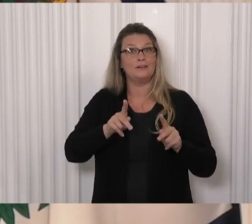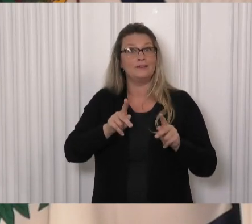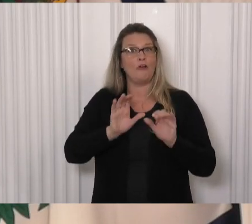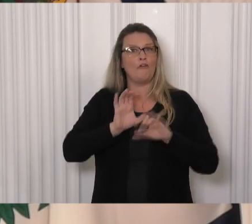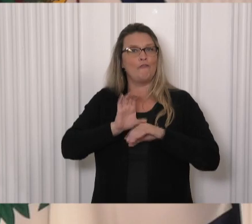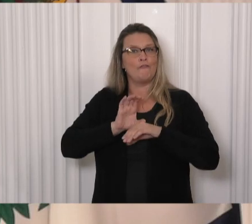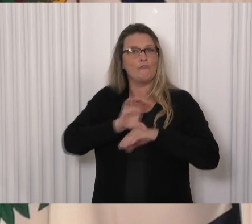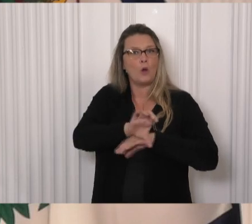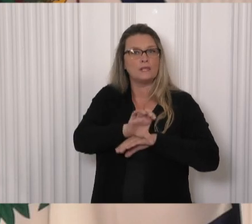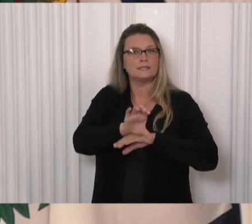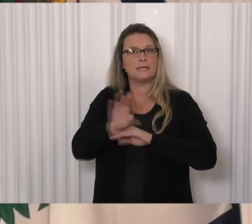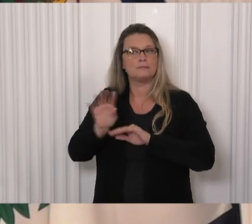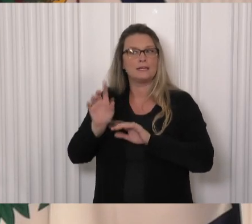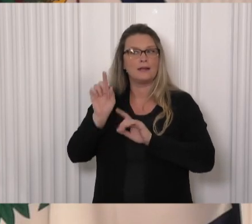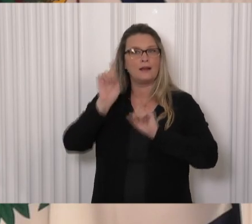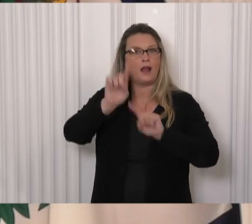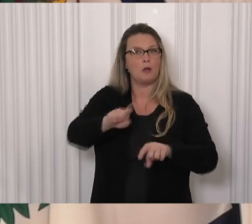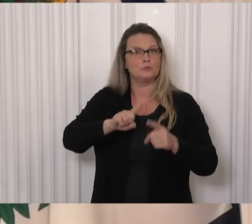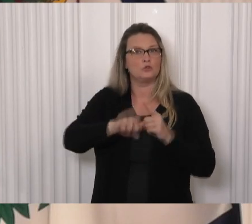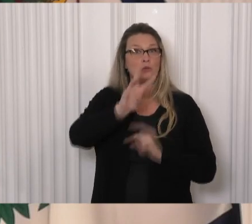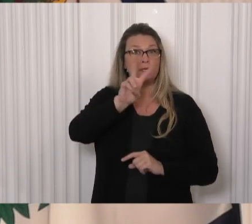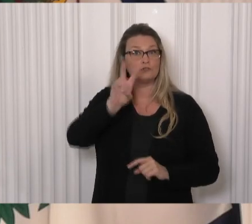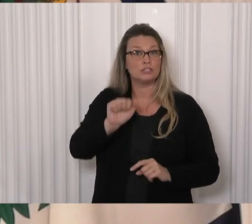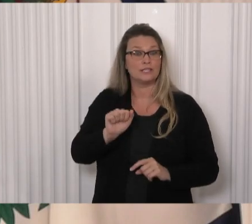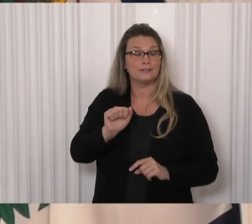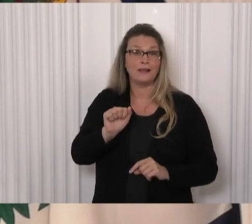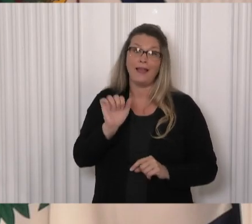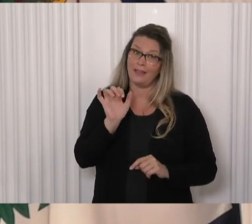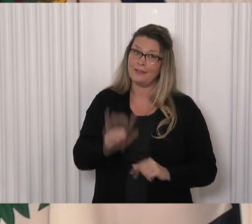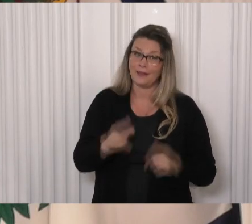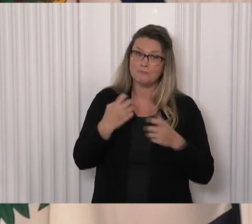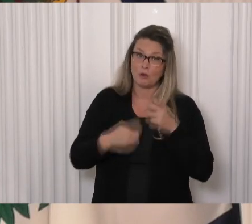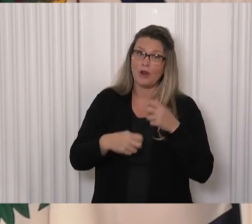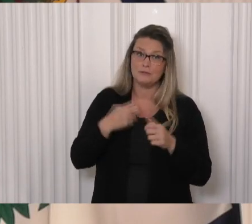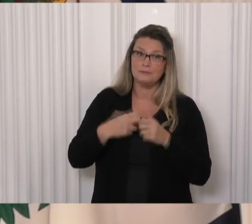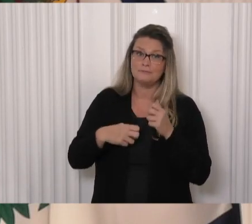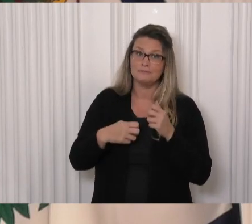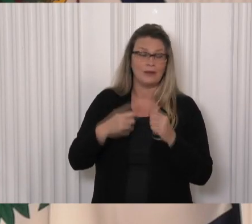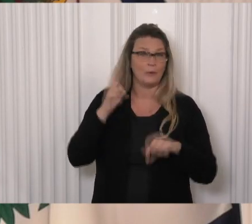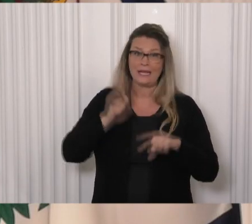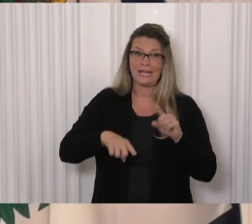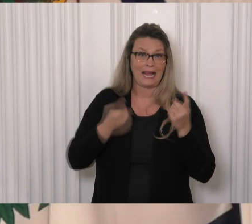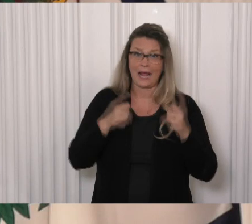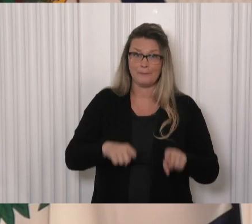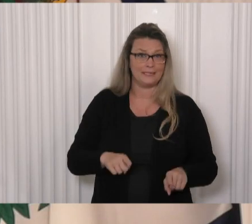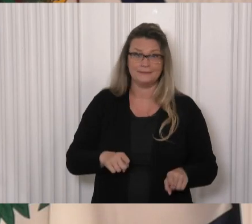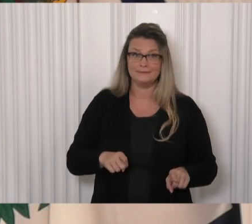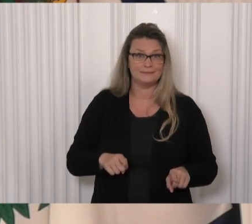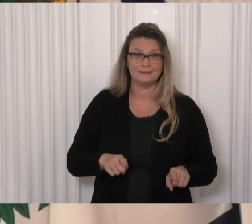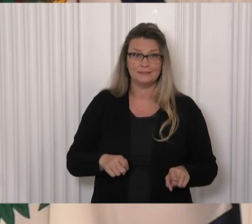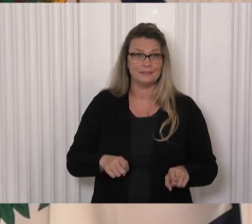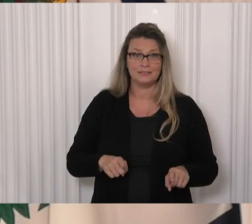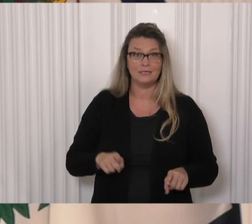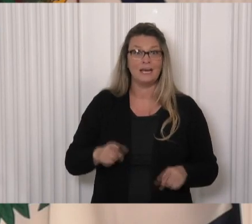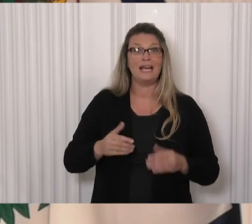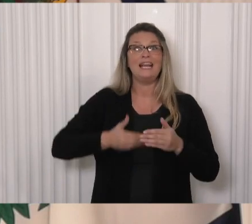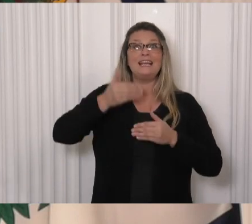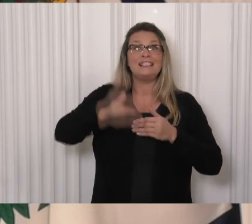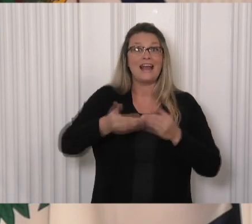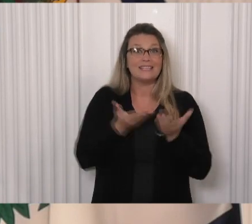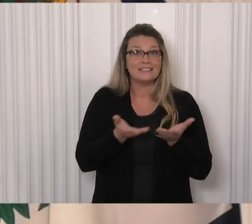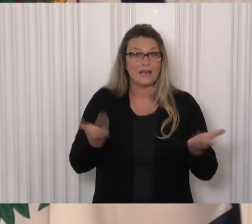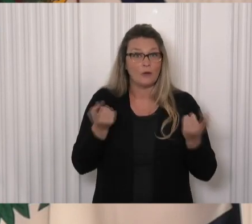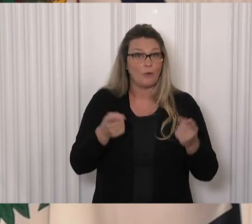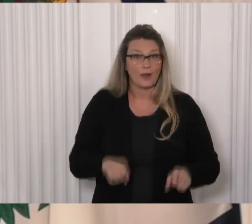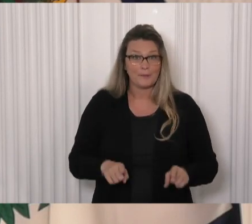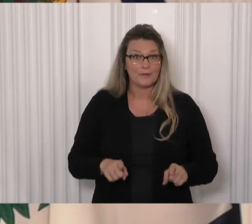ways into West Virginia. It's a real problem. We can't have that happen. Now, the next thing that happens is we have